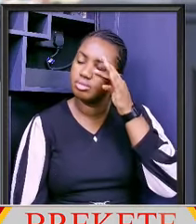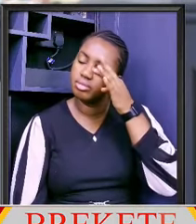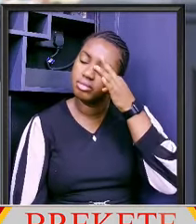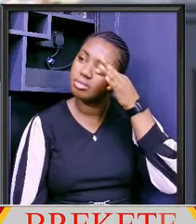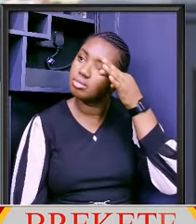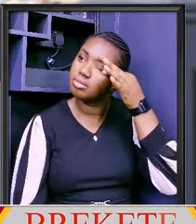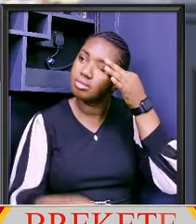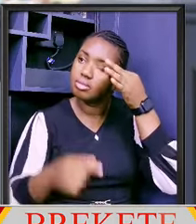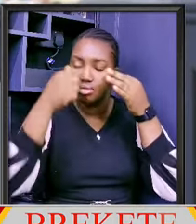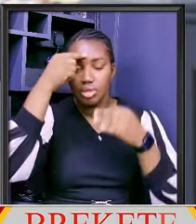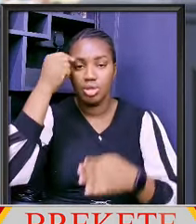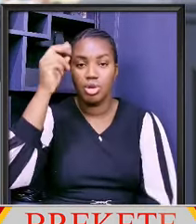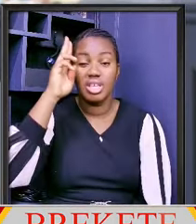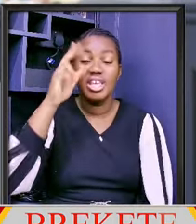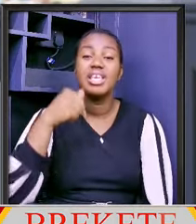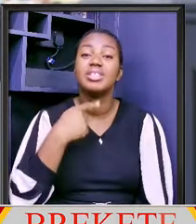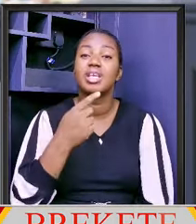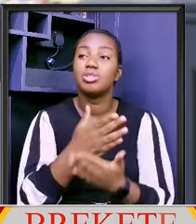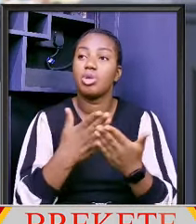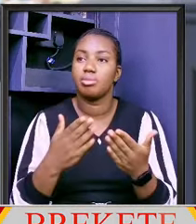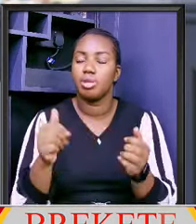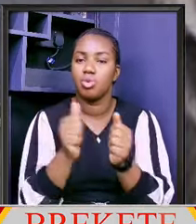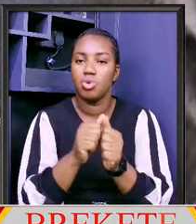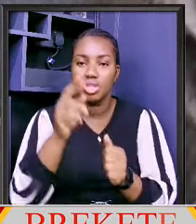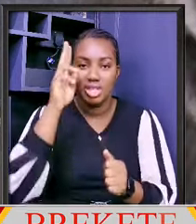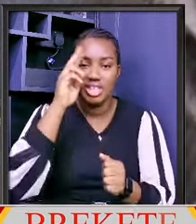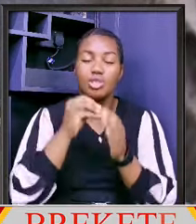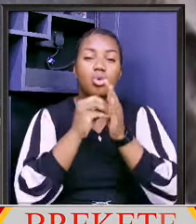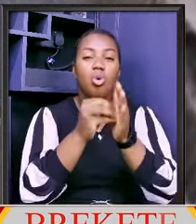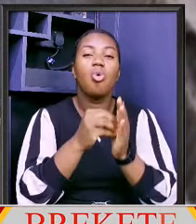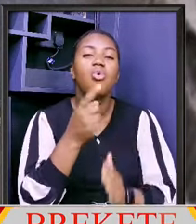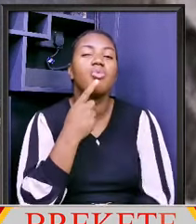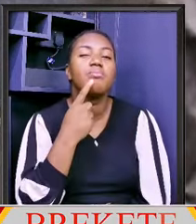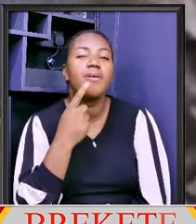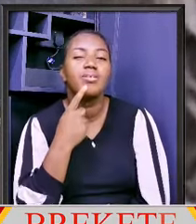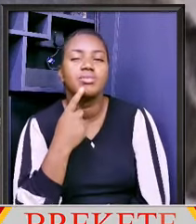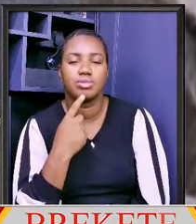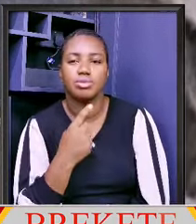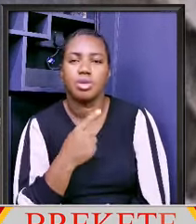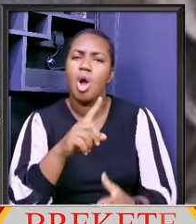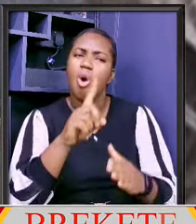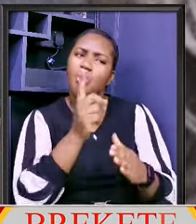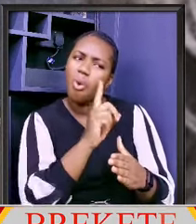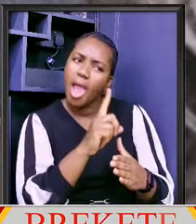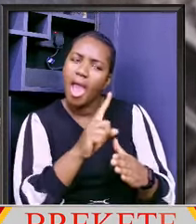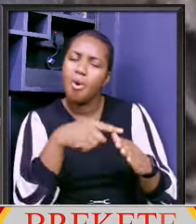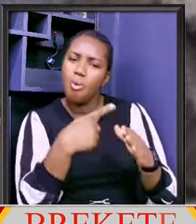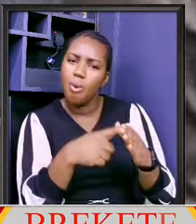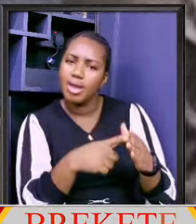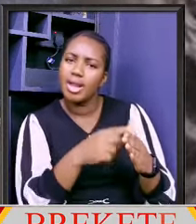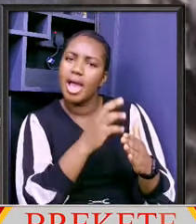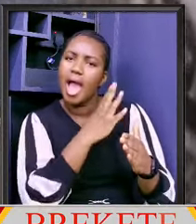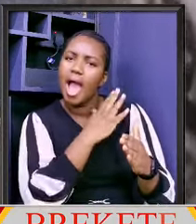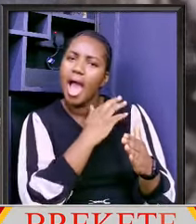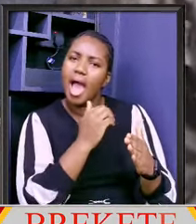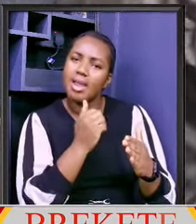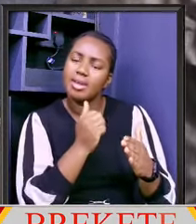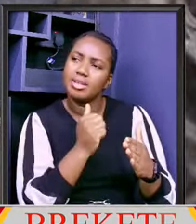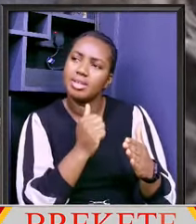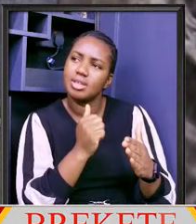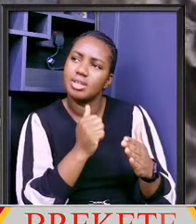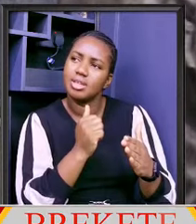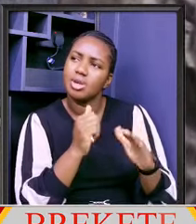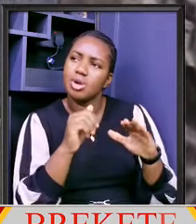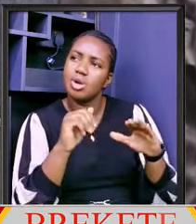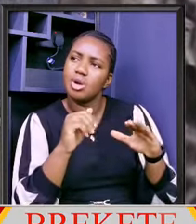he said something with his own mouth. What did he say? And where did he say it? Final. When? In the office, in our